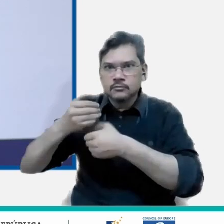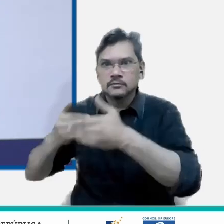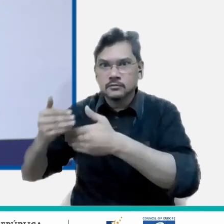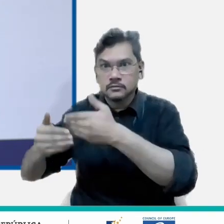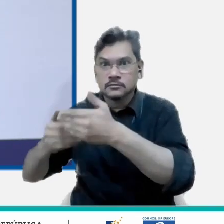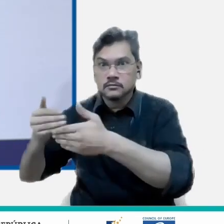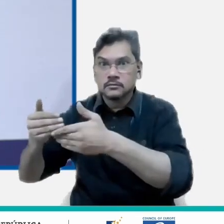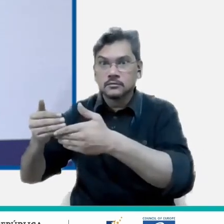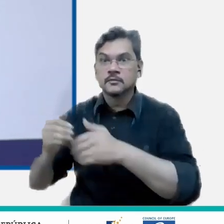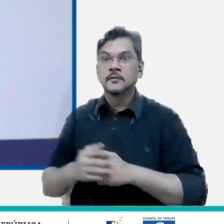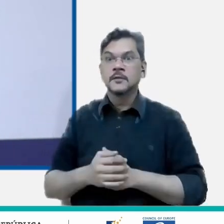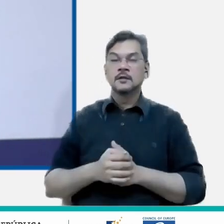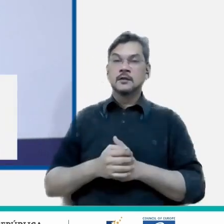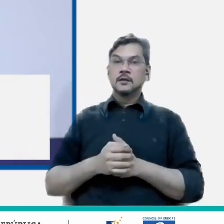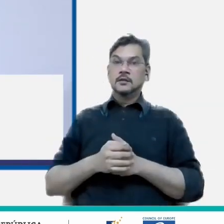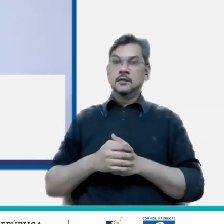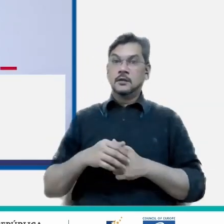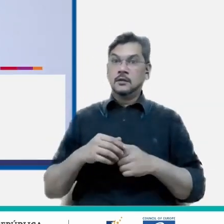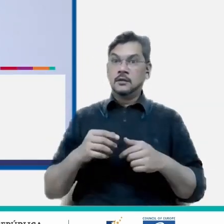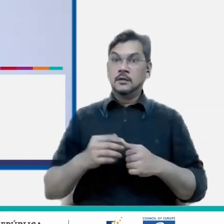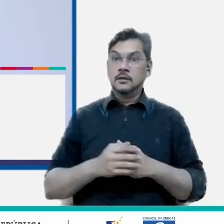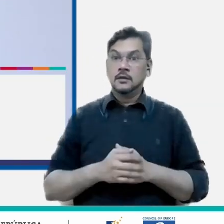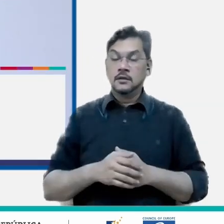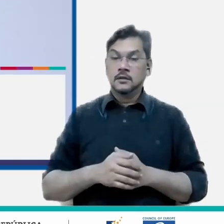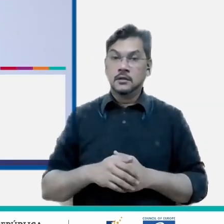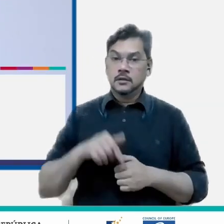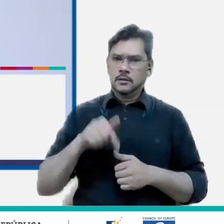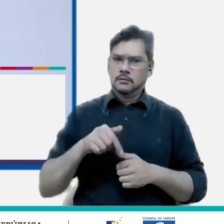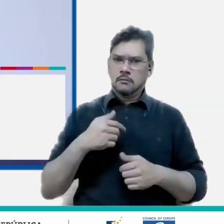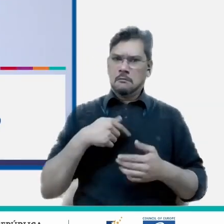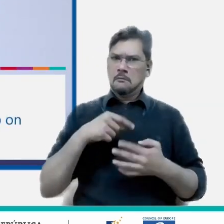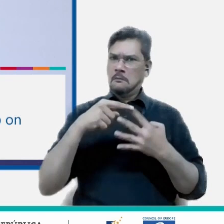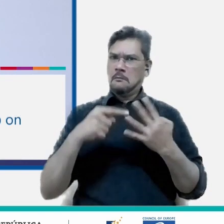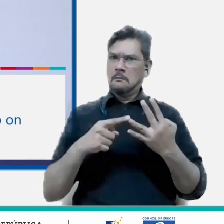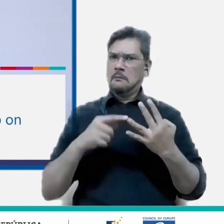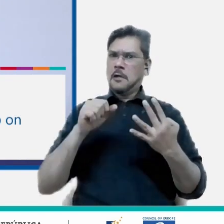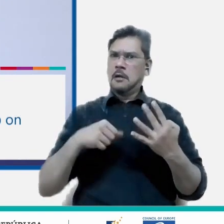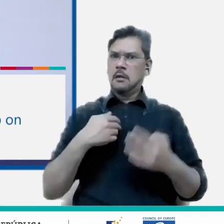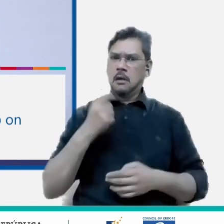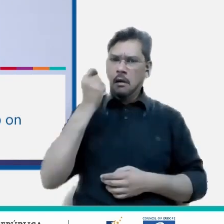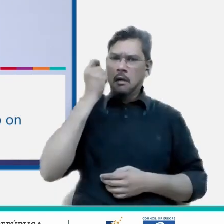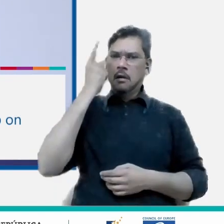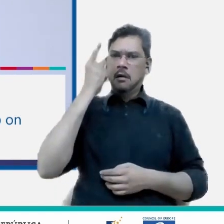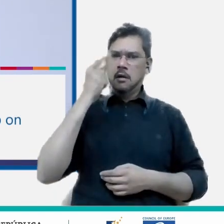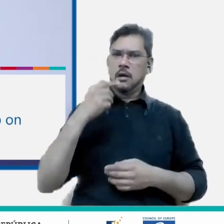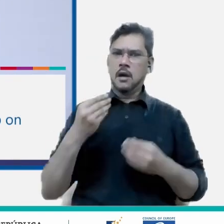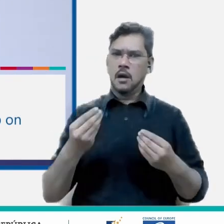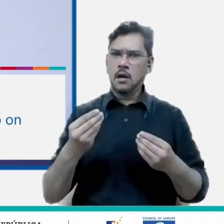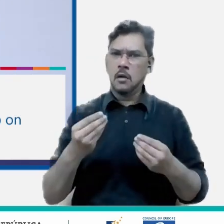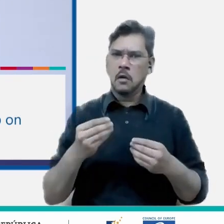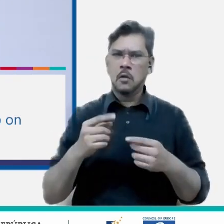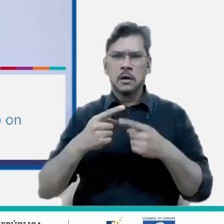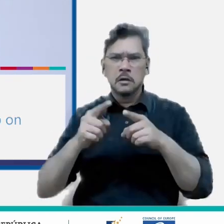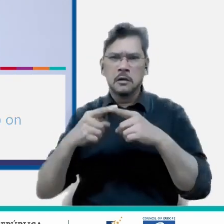communicating existing emergency and future systemic risks. Include the second area, inclusive and collaborative systems